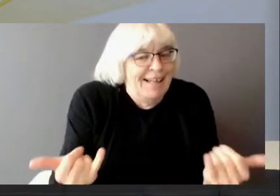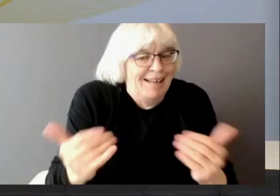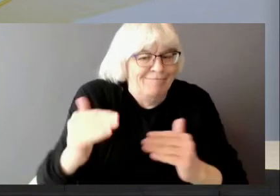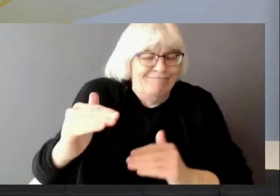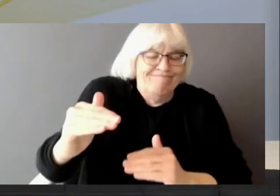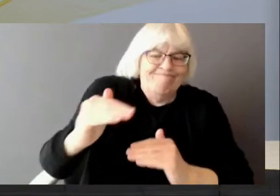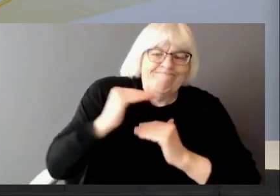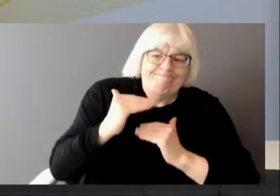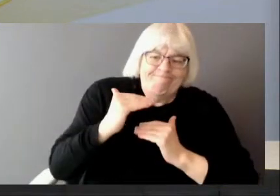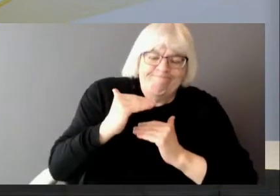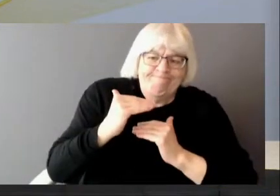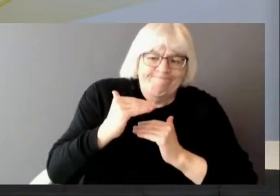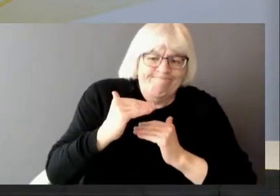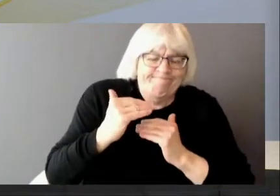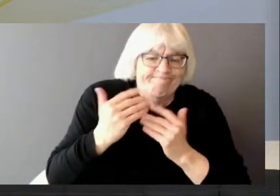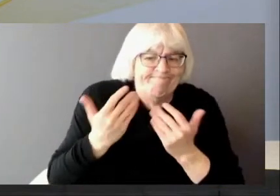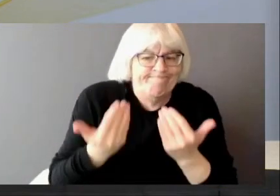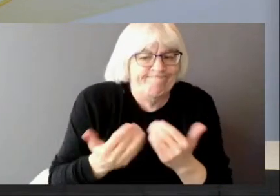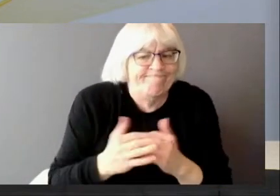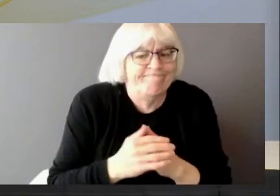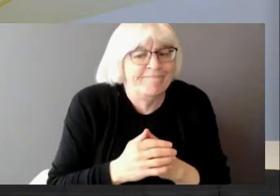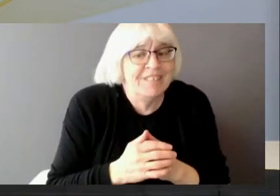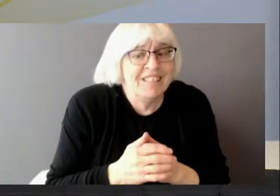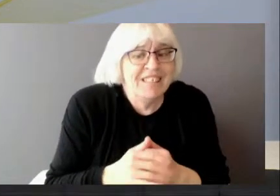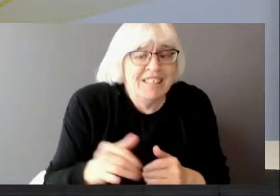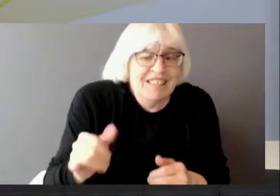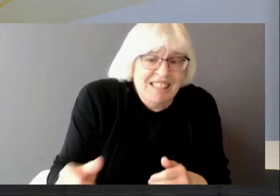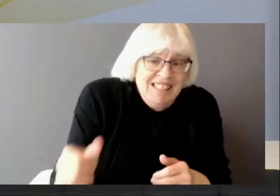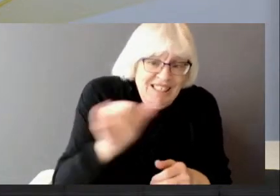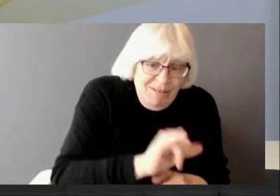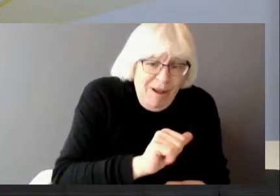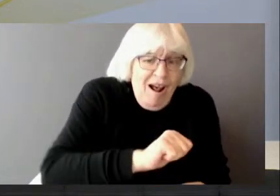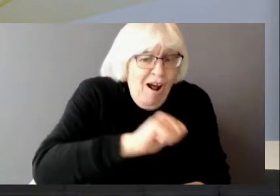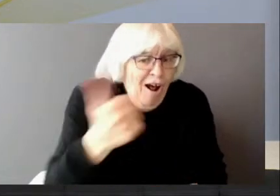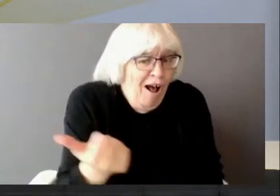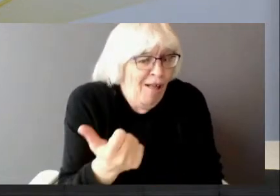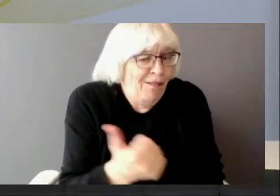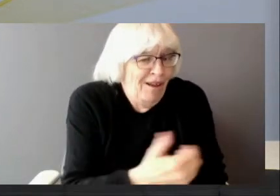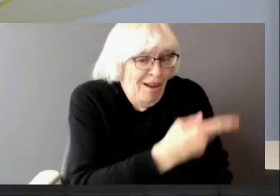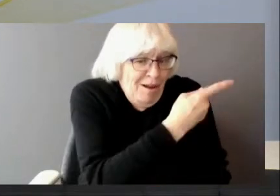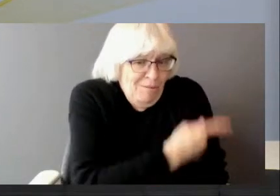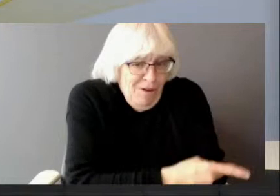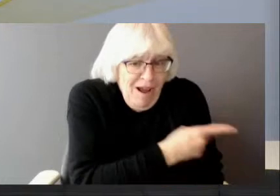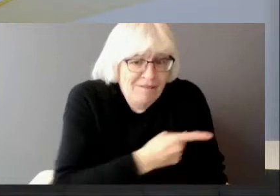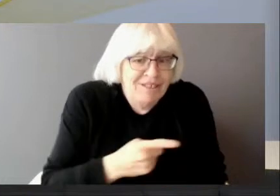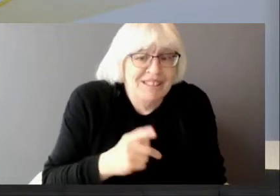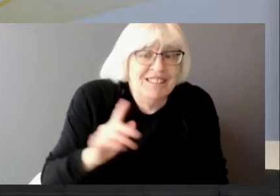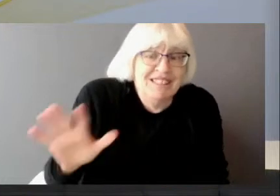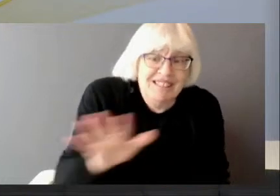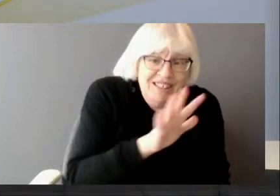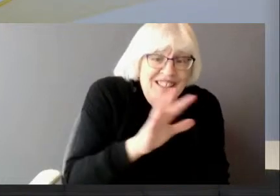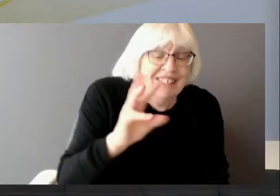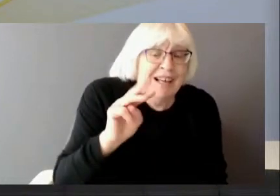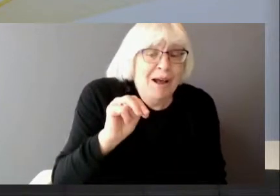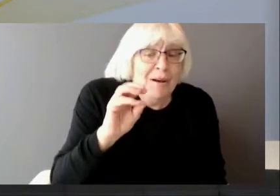provinces, some doses of the Moderna vaccine that were planned for PEI are being sent to Canada's Northern